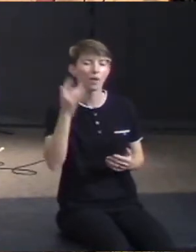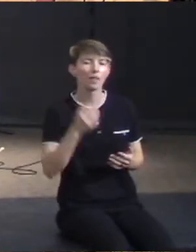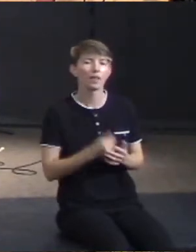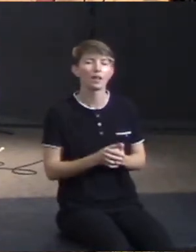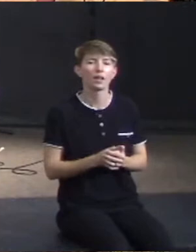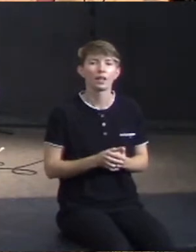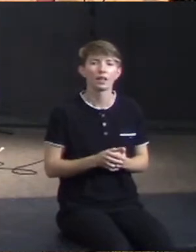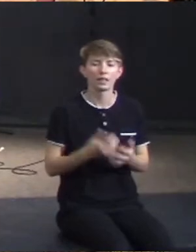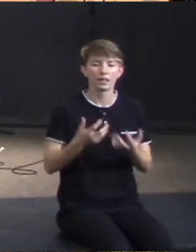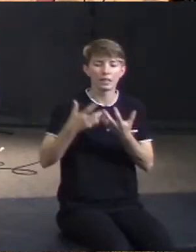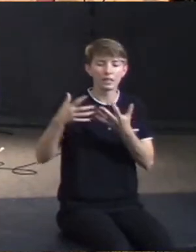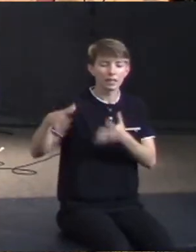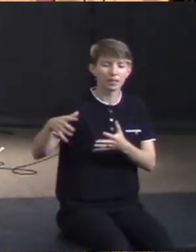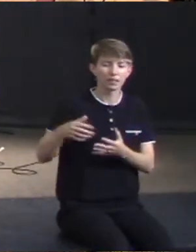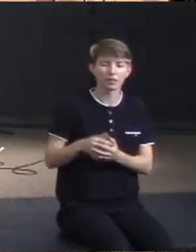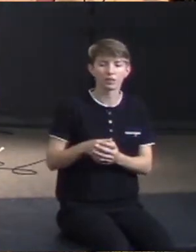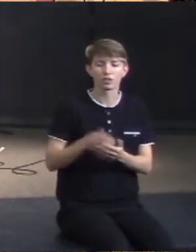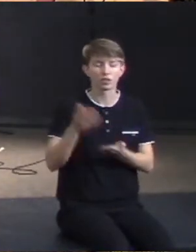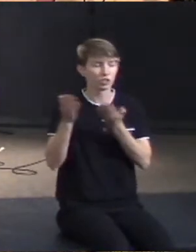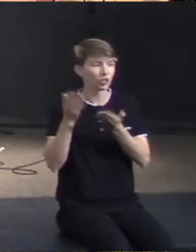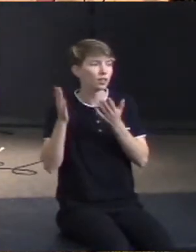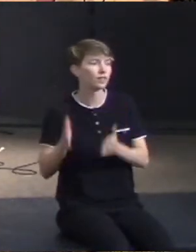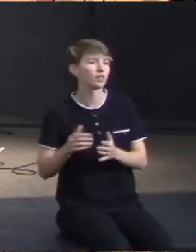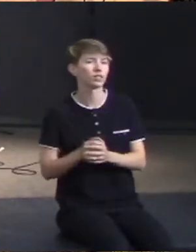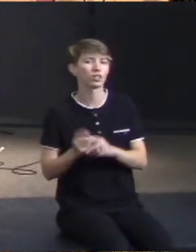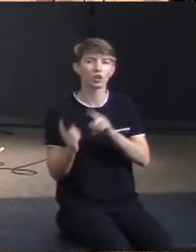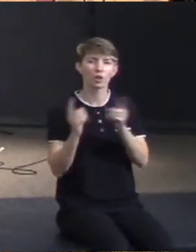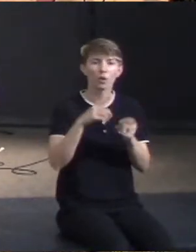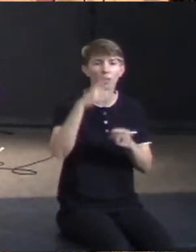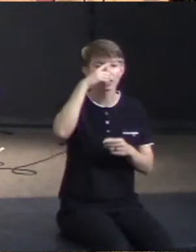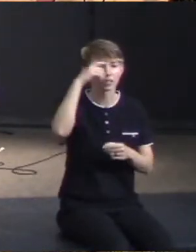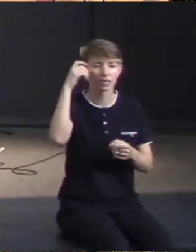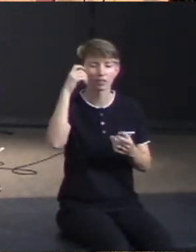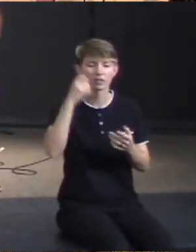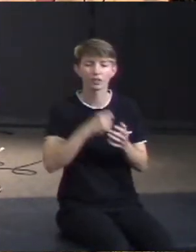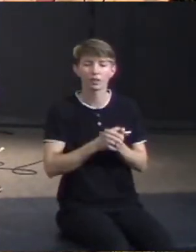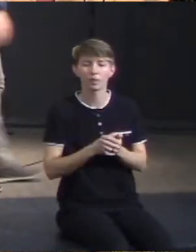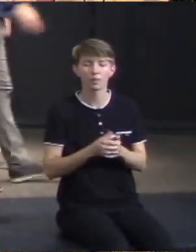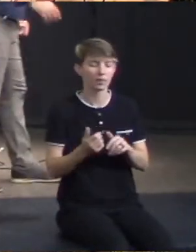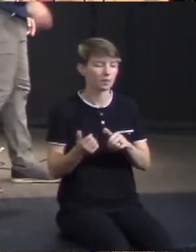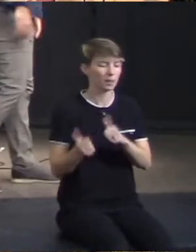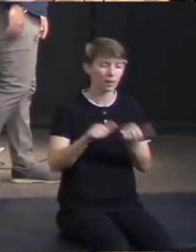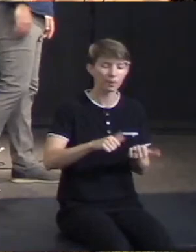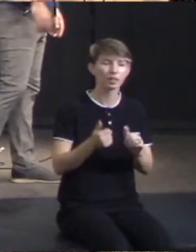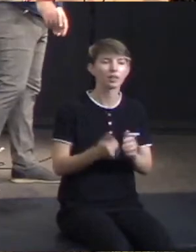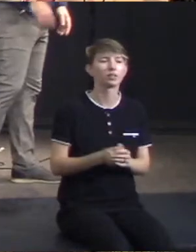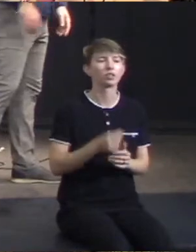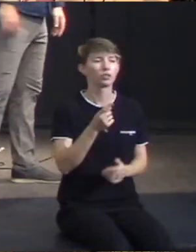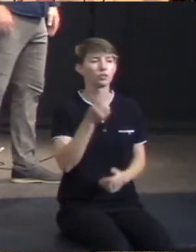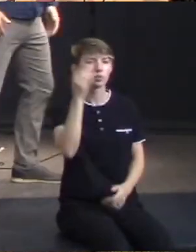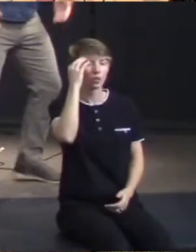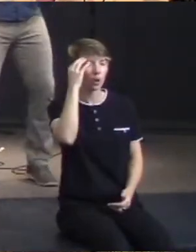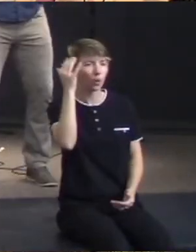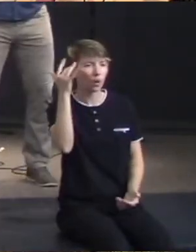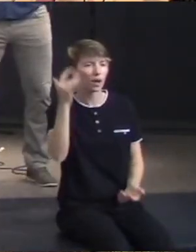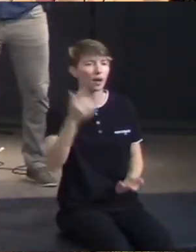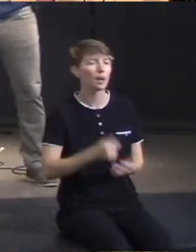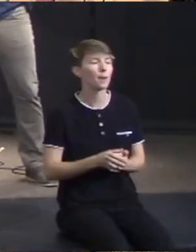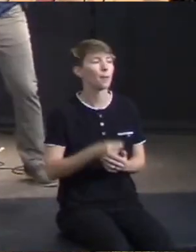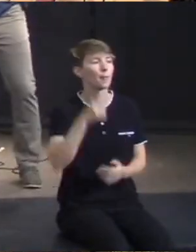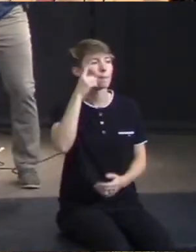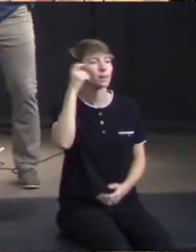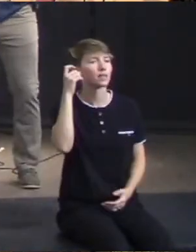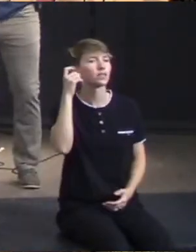their servants to go out to the desert to be baptized by John? Why would they be there? You know why they would be there. Because there is